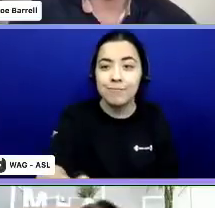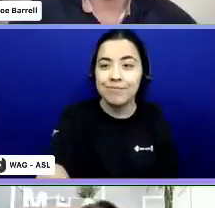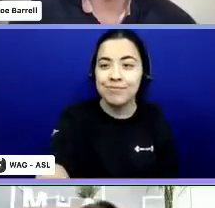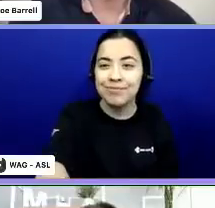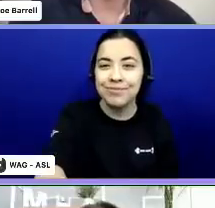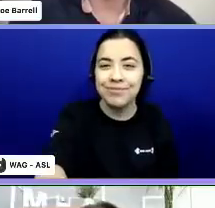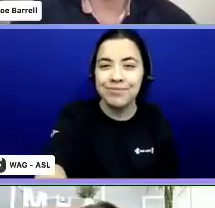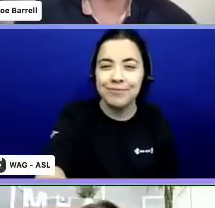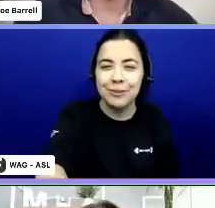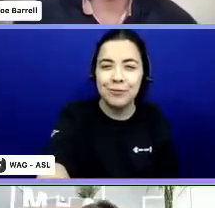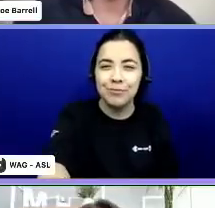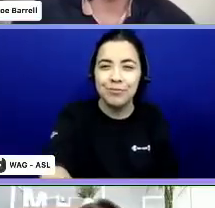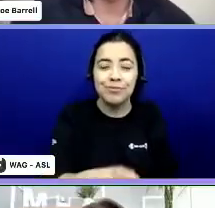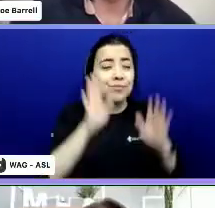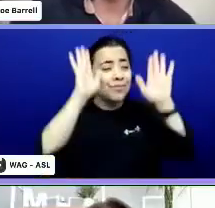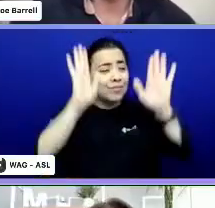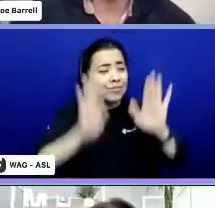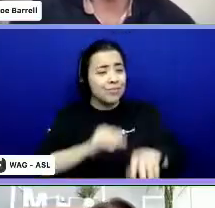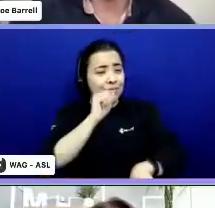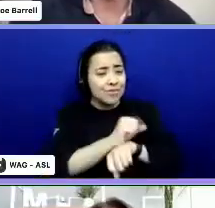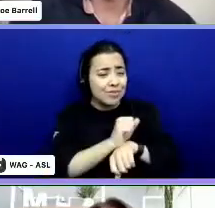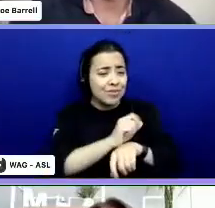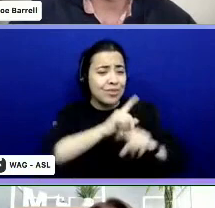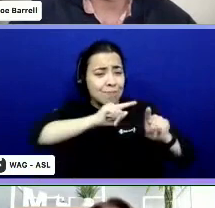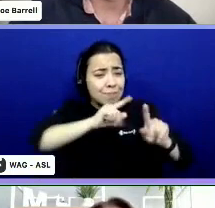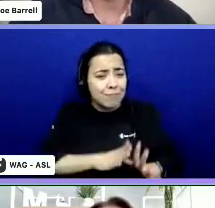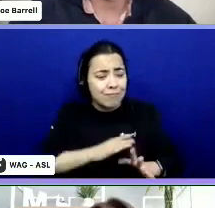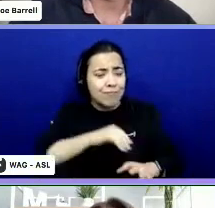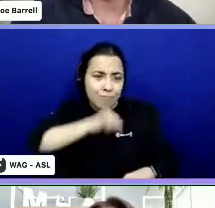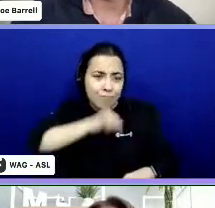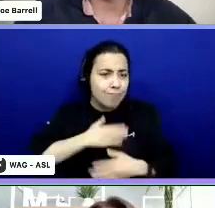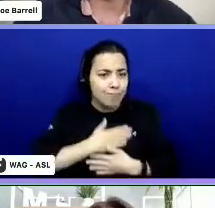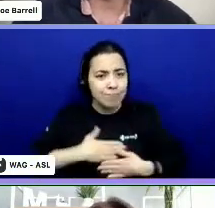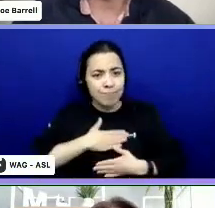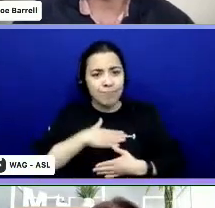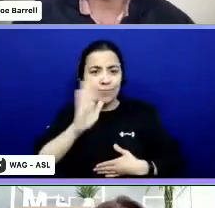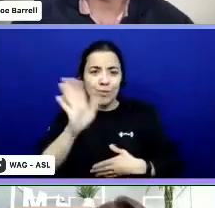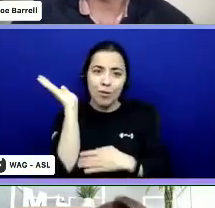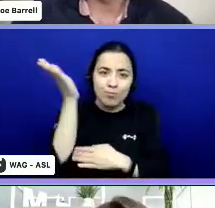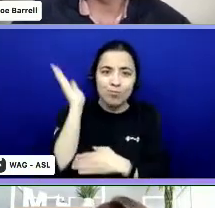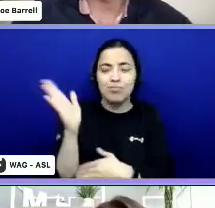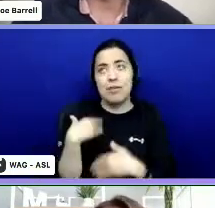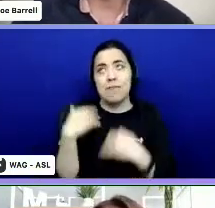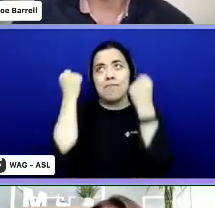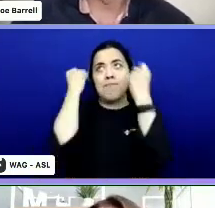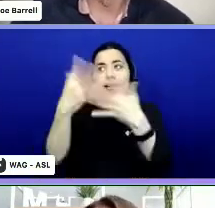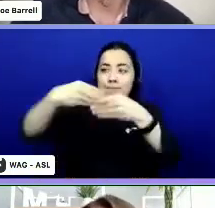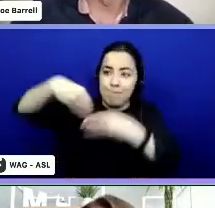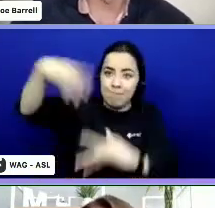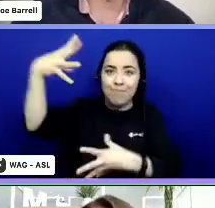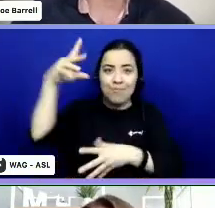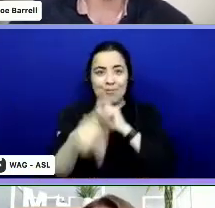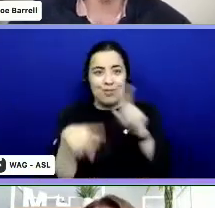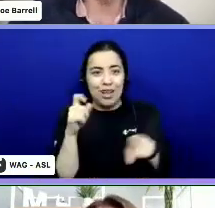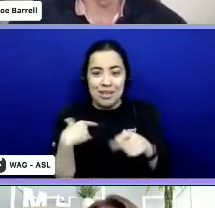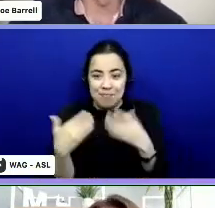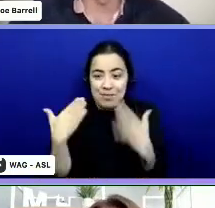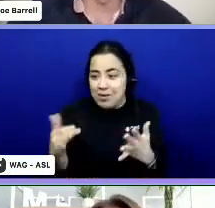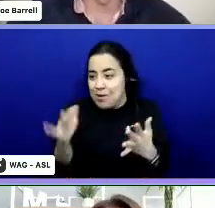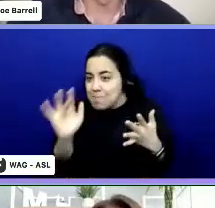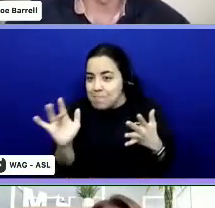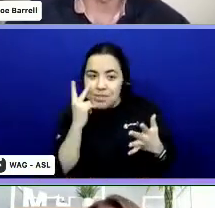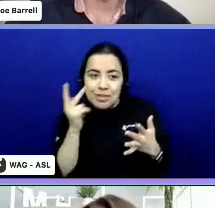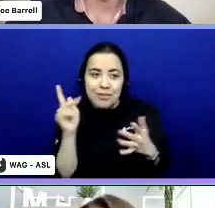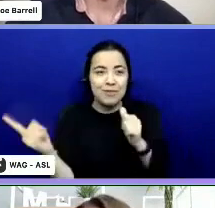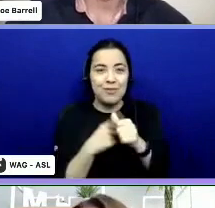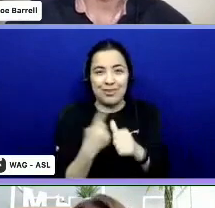Great job, Noé. Attendees loved your content, and we have tons of questions. So I'm going to jump right into the